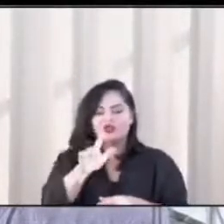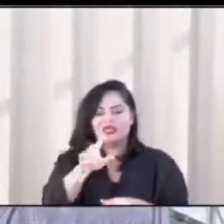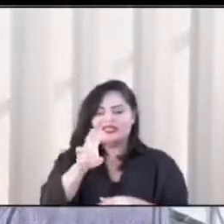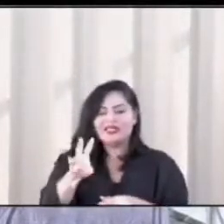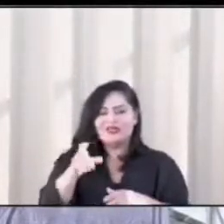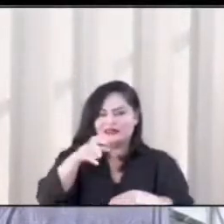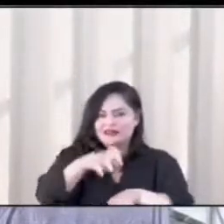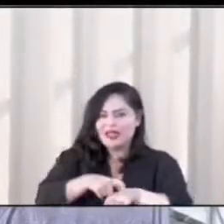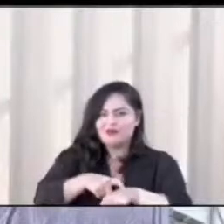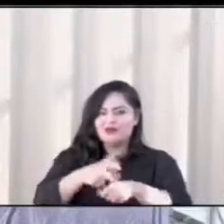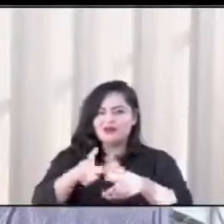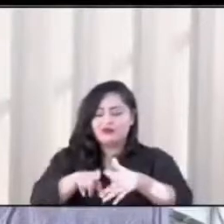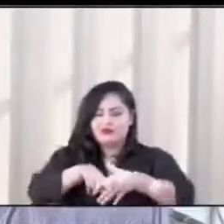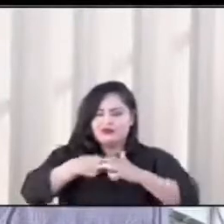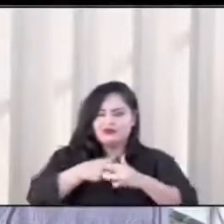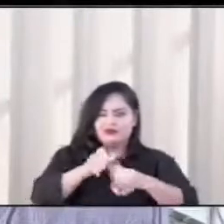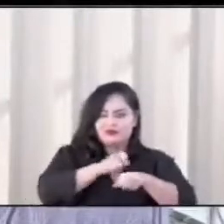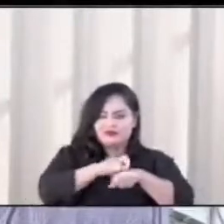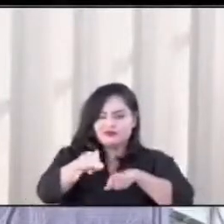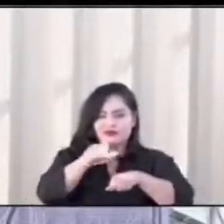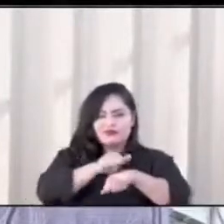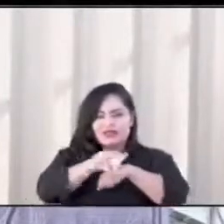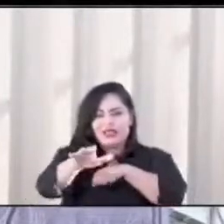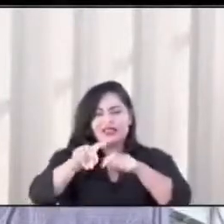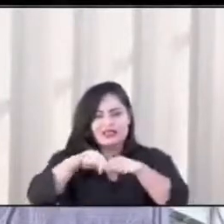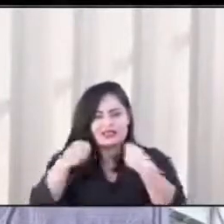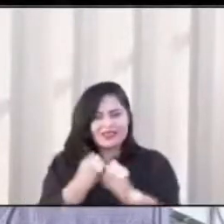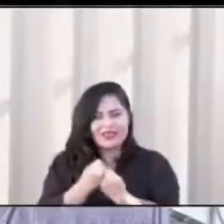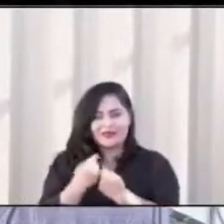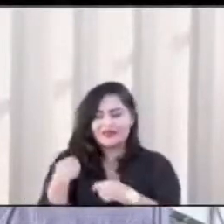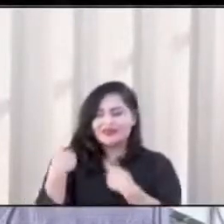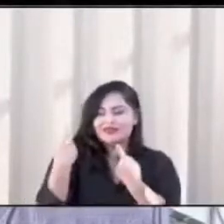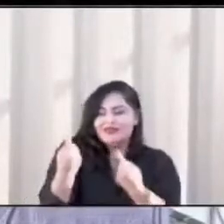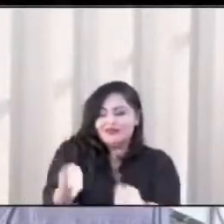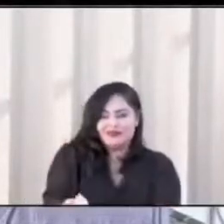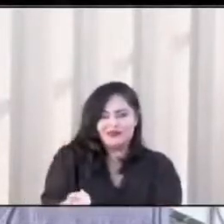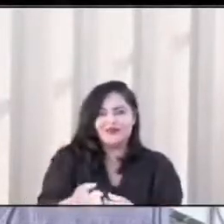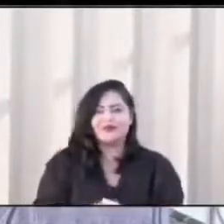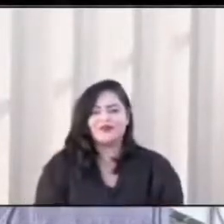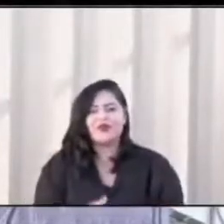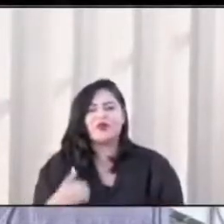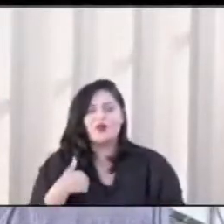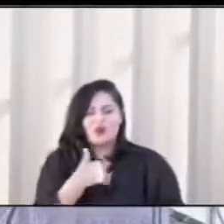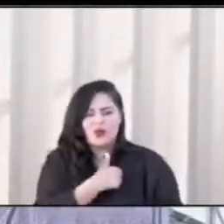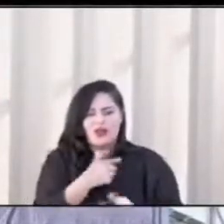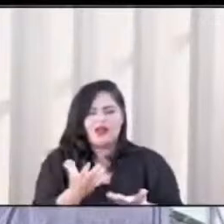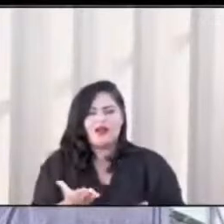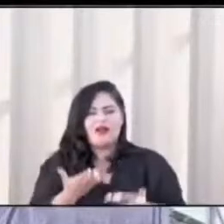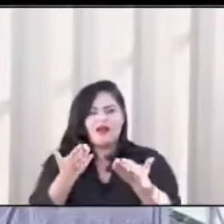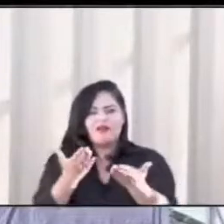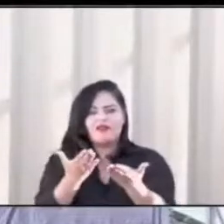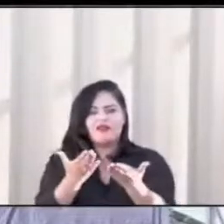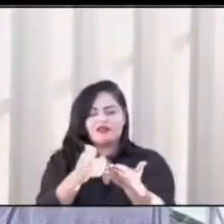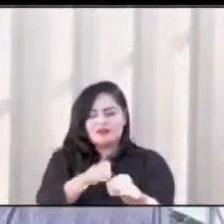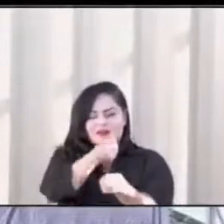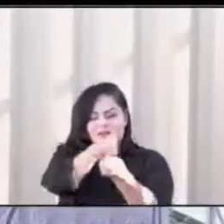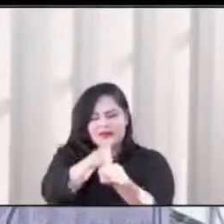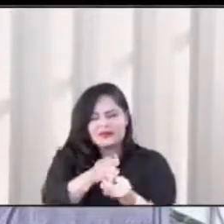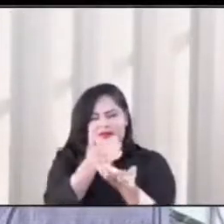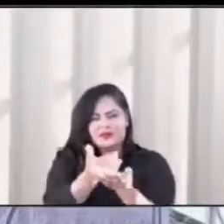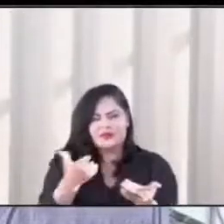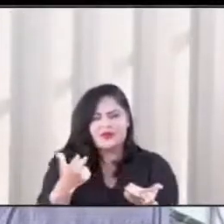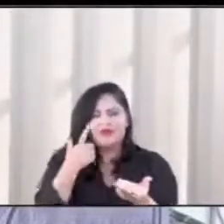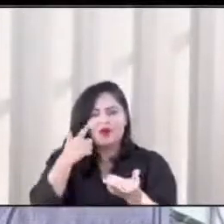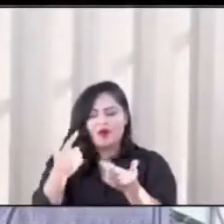the program began in 1978. The NRT offers a comprehensive set of resources for